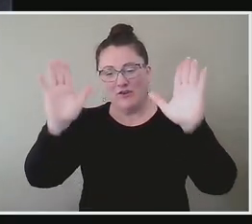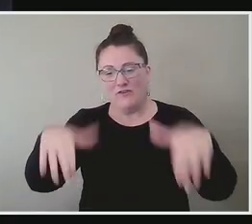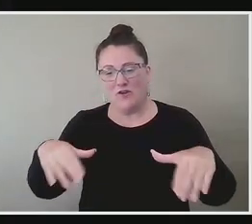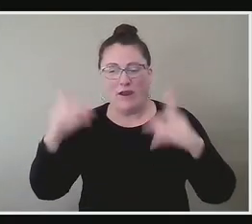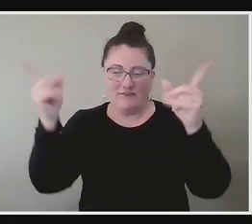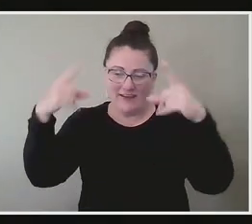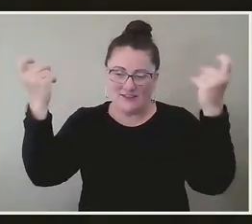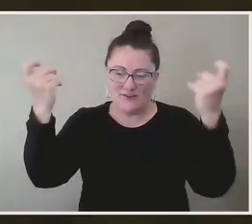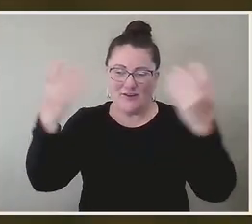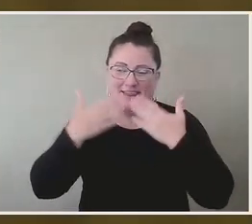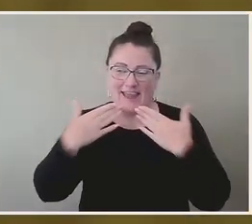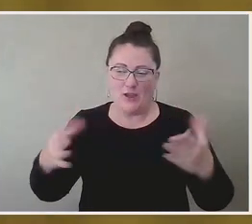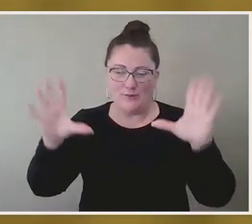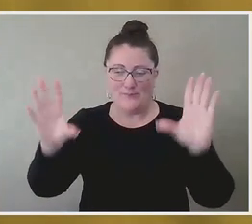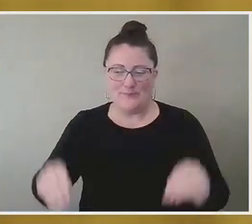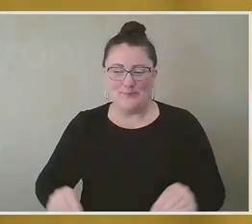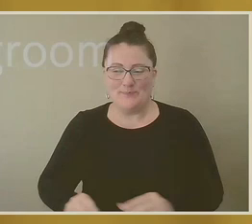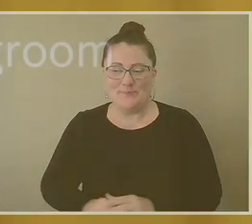Thank you.